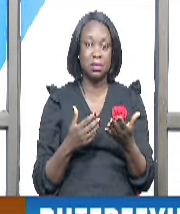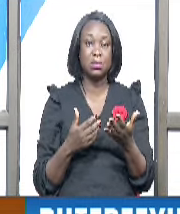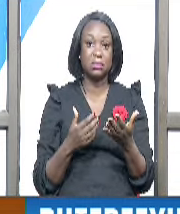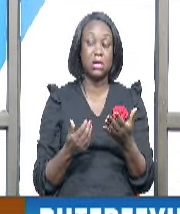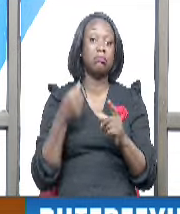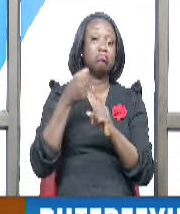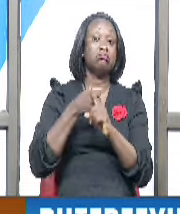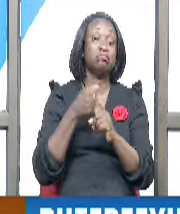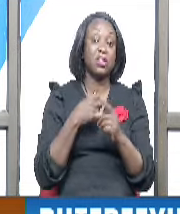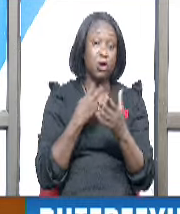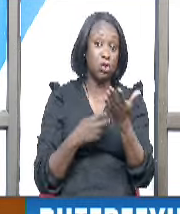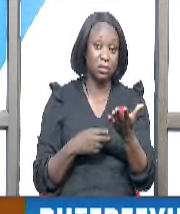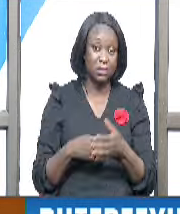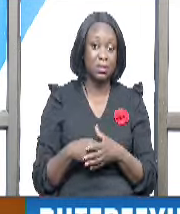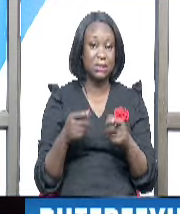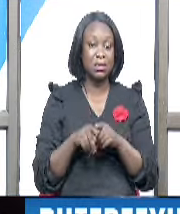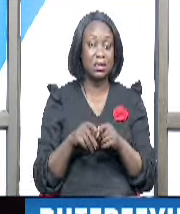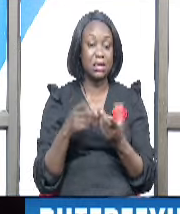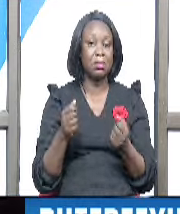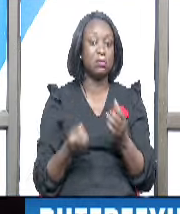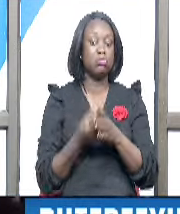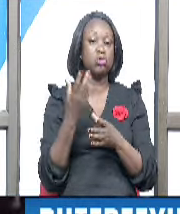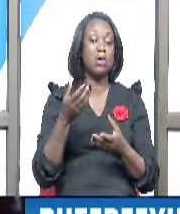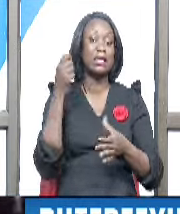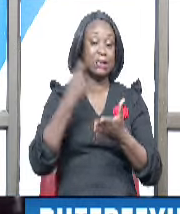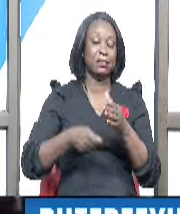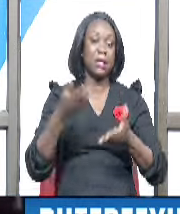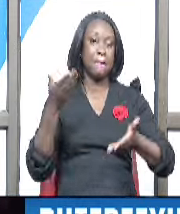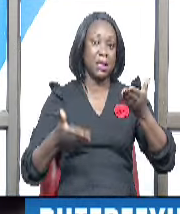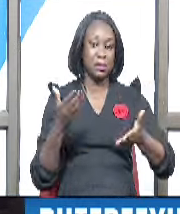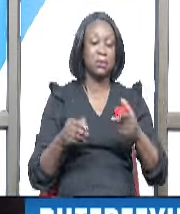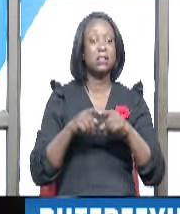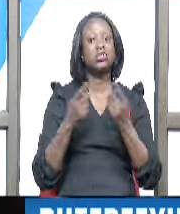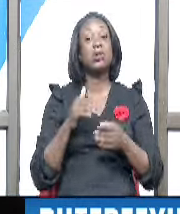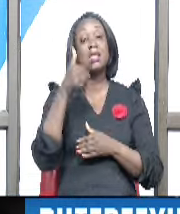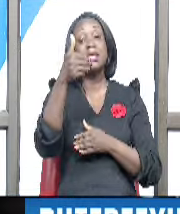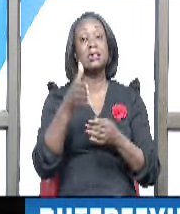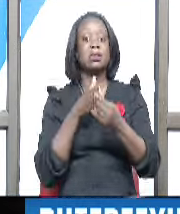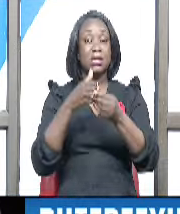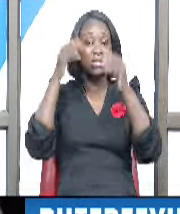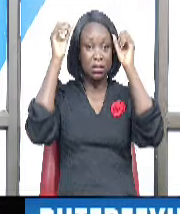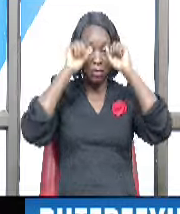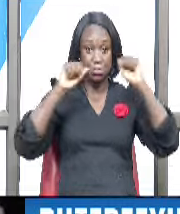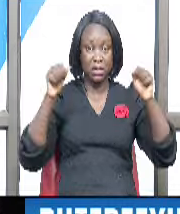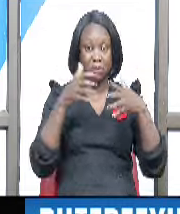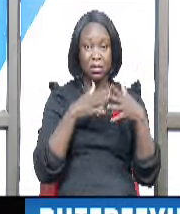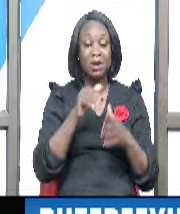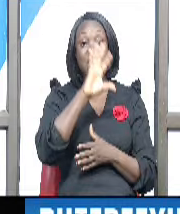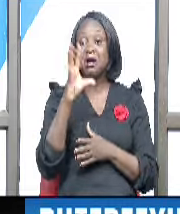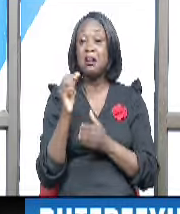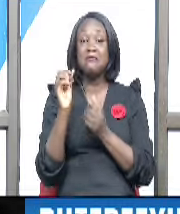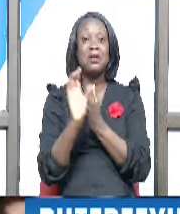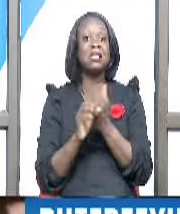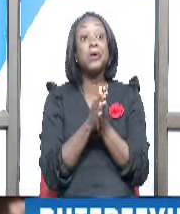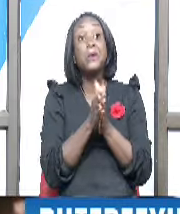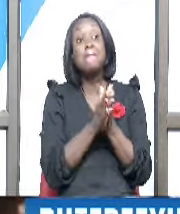And there will be checks and balances. Kubukulembeze bwa America obujja, Masa gamba mwanga ga Africa galeme kusubira kinene nnyo kuva mu